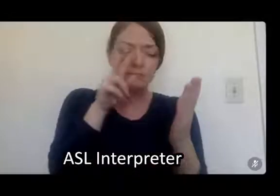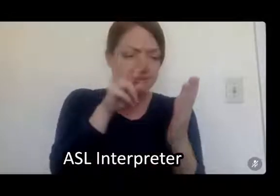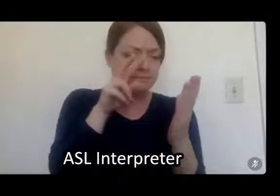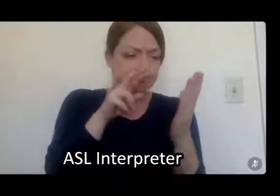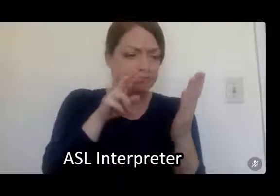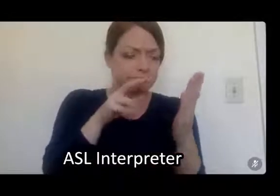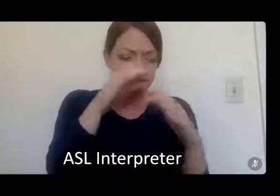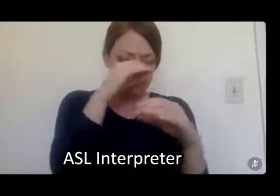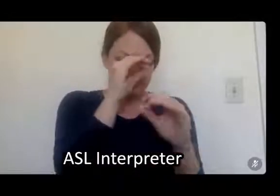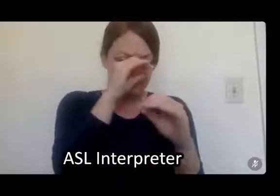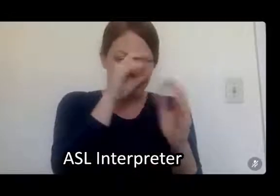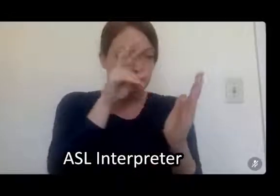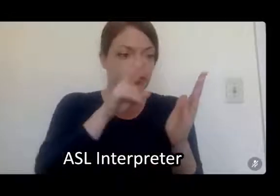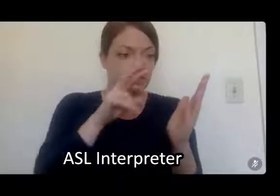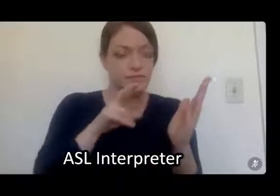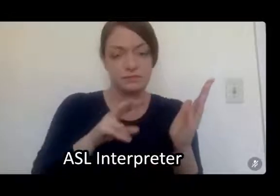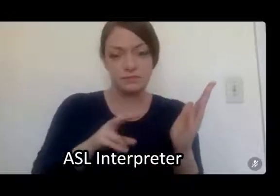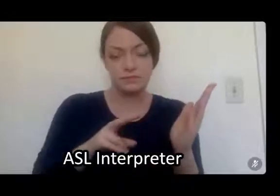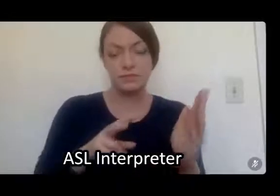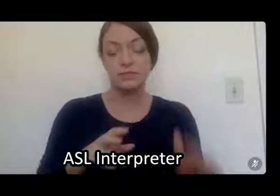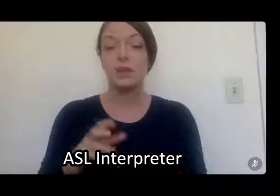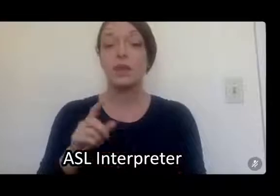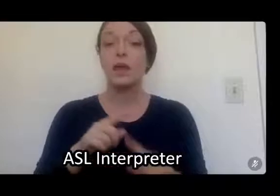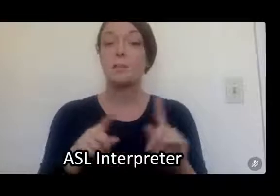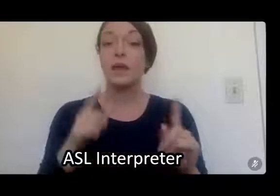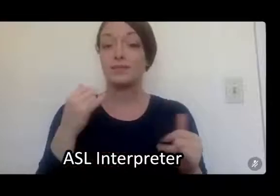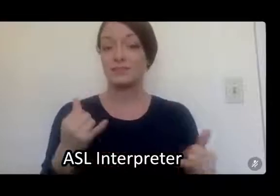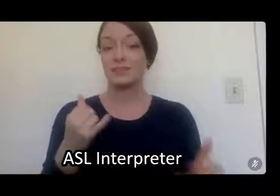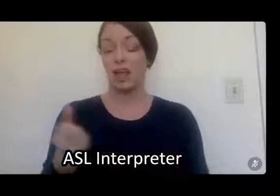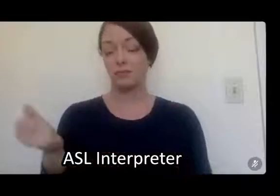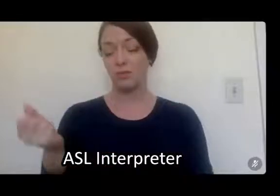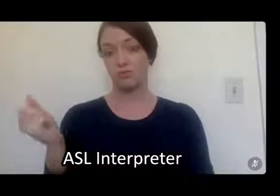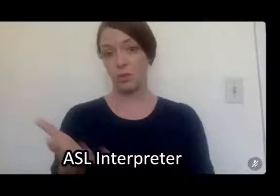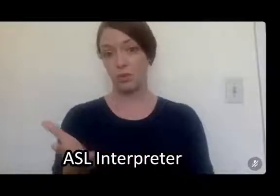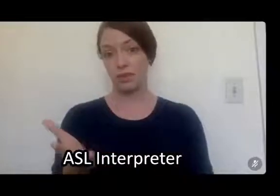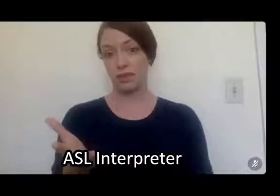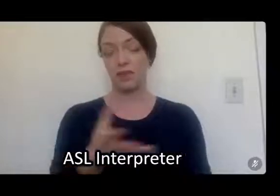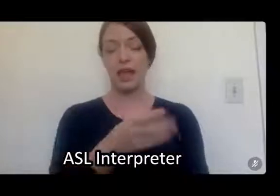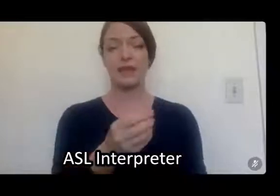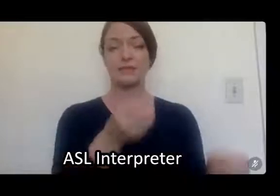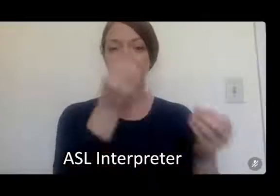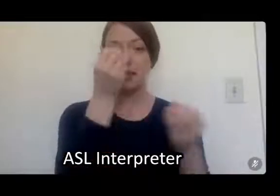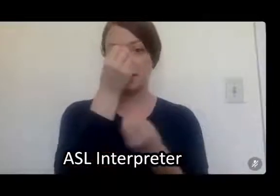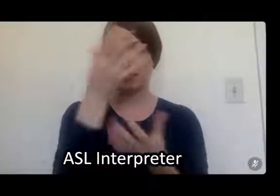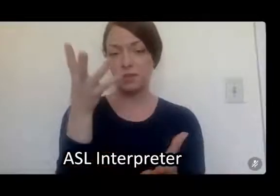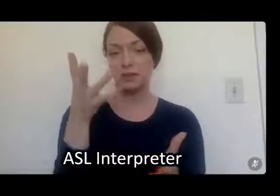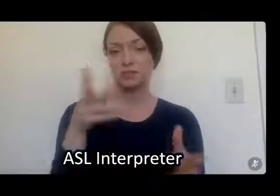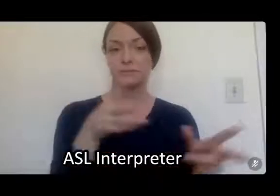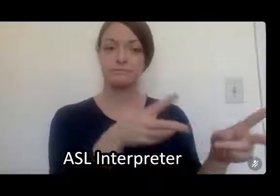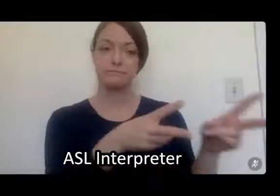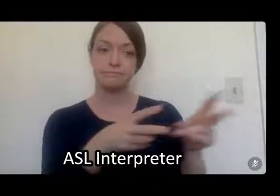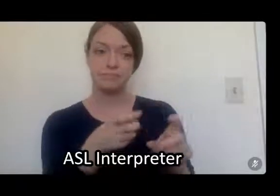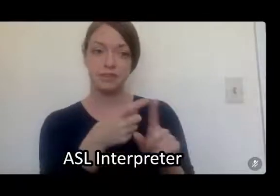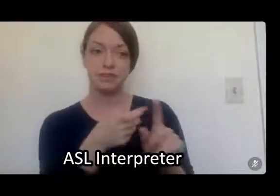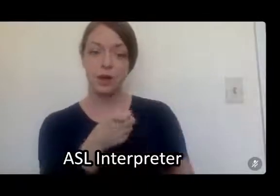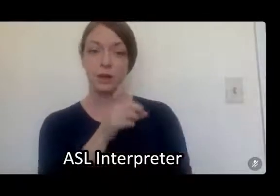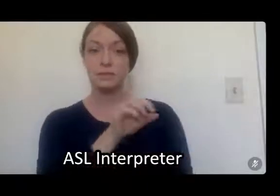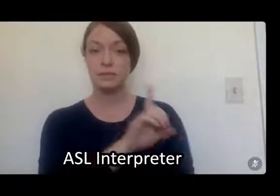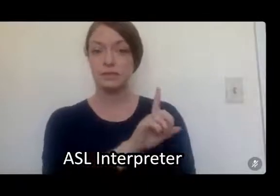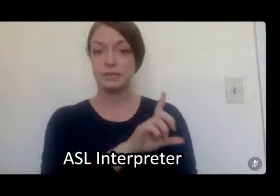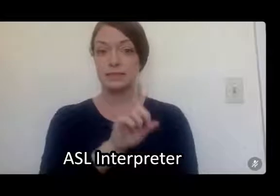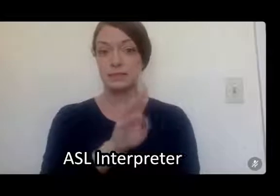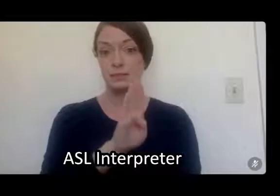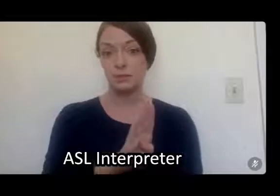of rolling and in terms of pulling up information from D&D Beyond, works perfectly. In our Knights of the